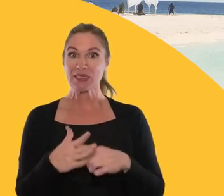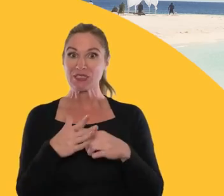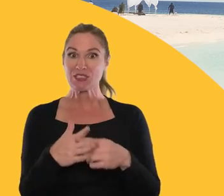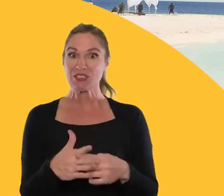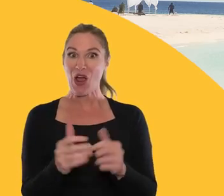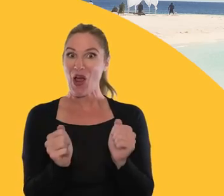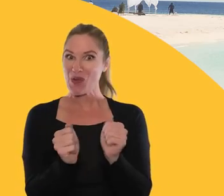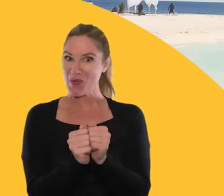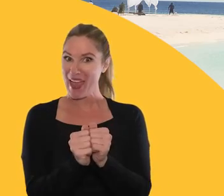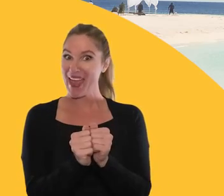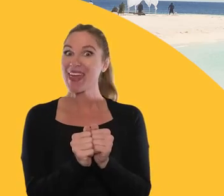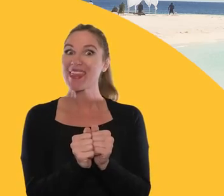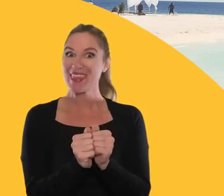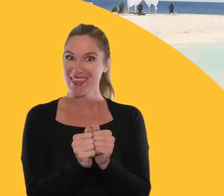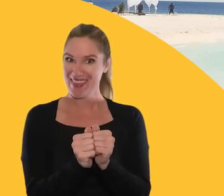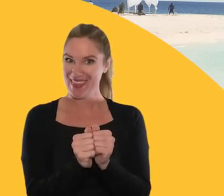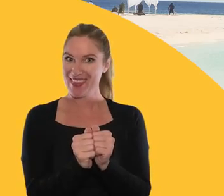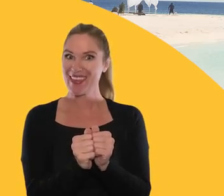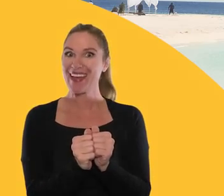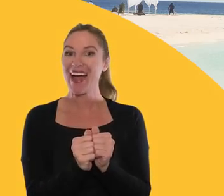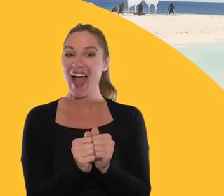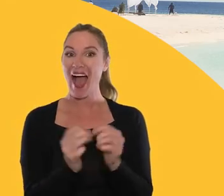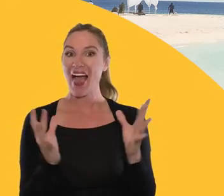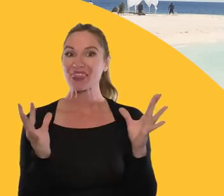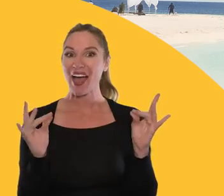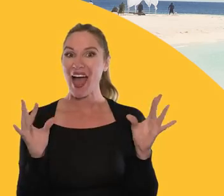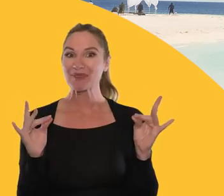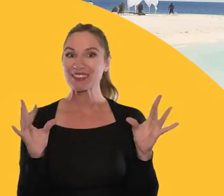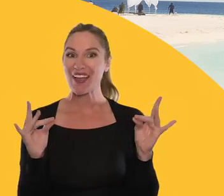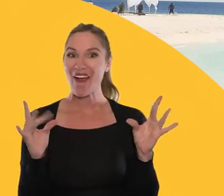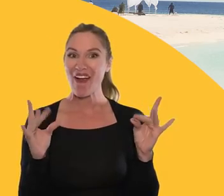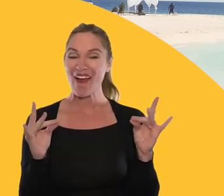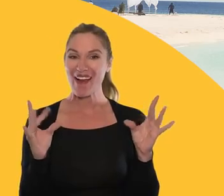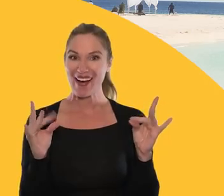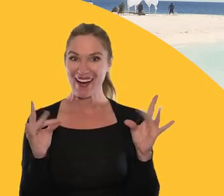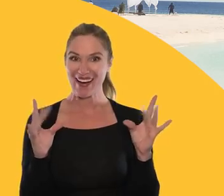We're gonna start off with the, yes, you guessed it,